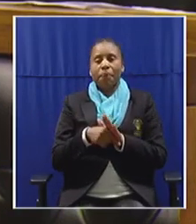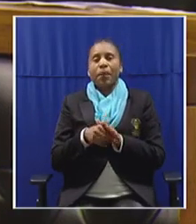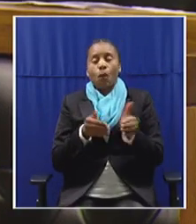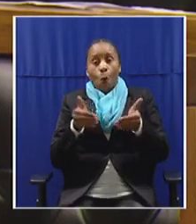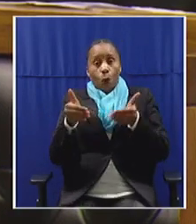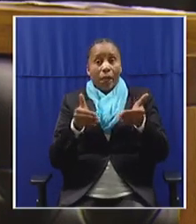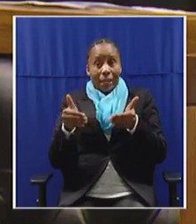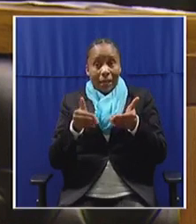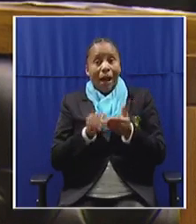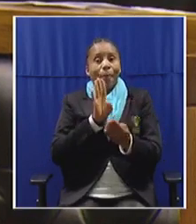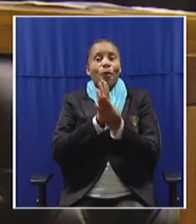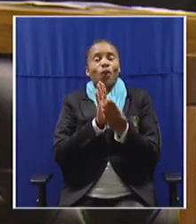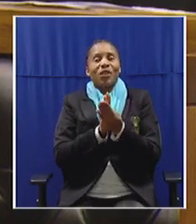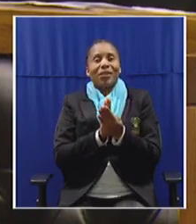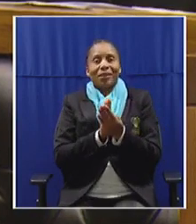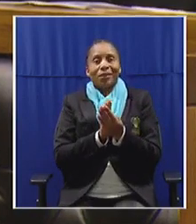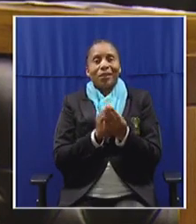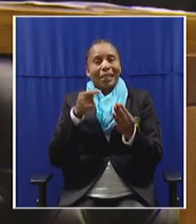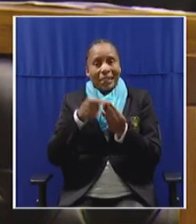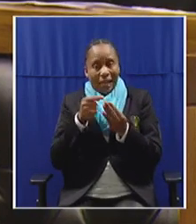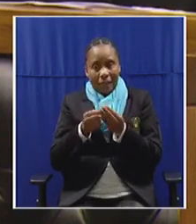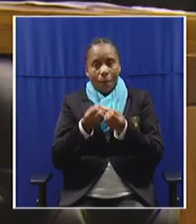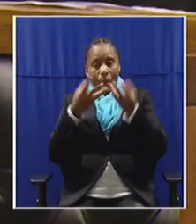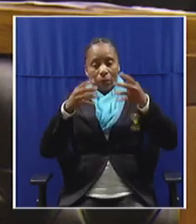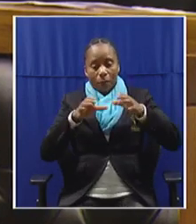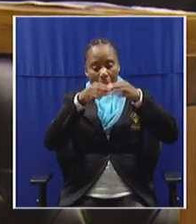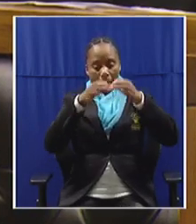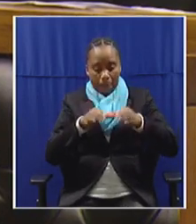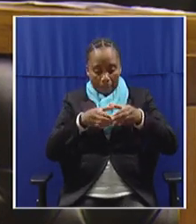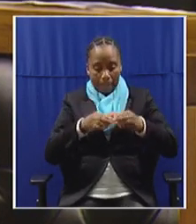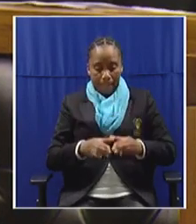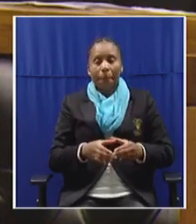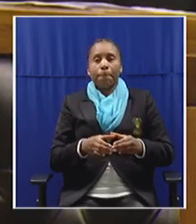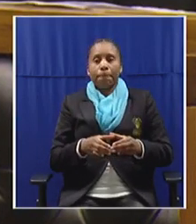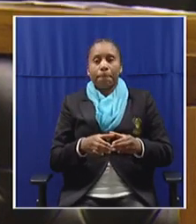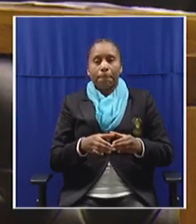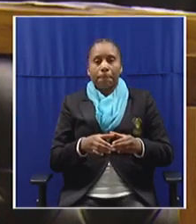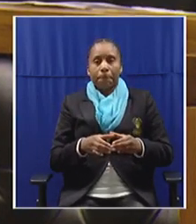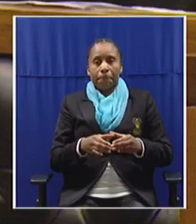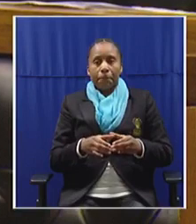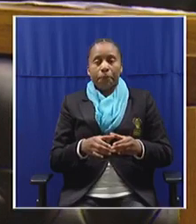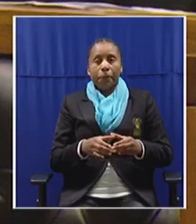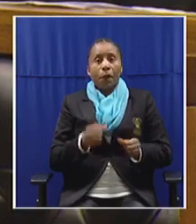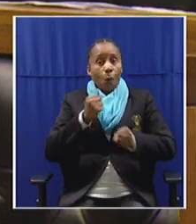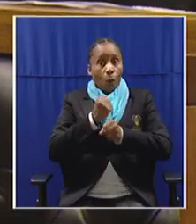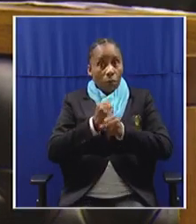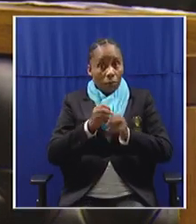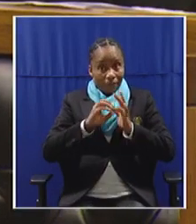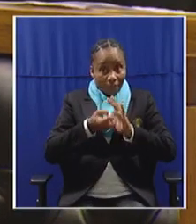is targeted and multi-sectoral. This effort requires careful